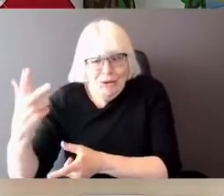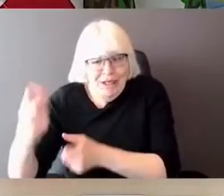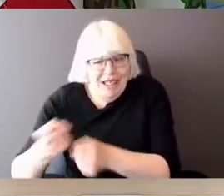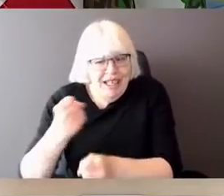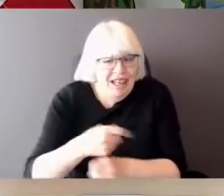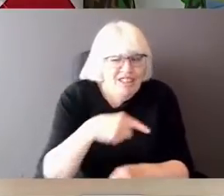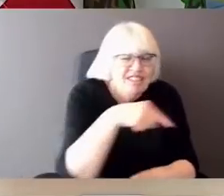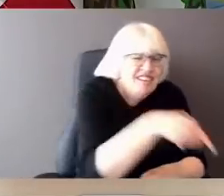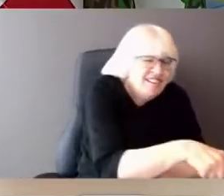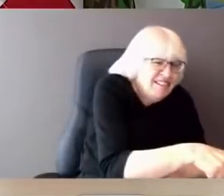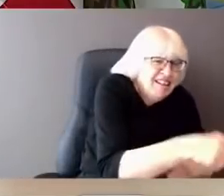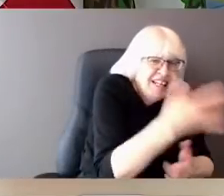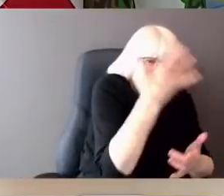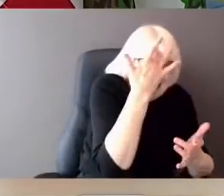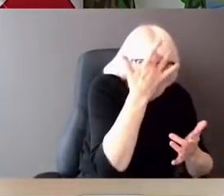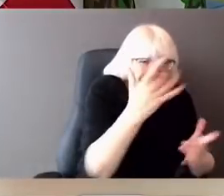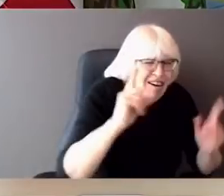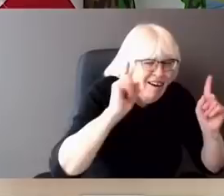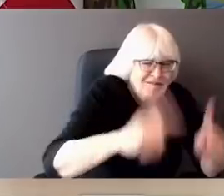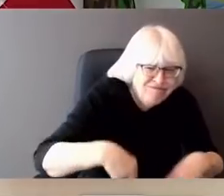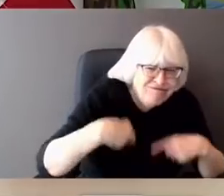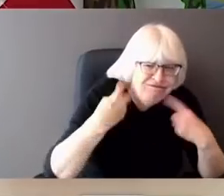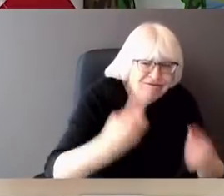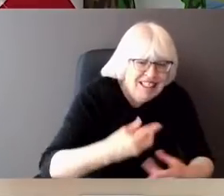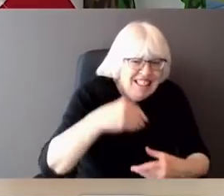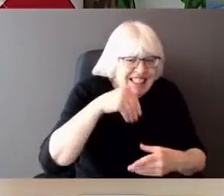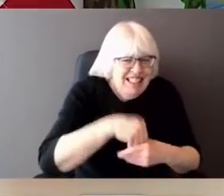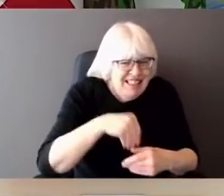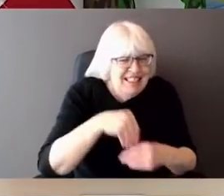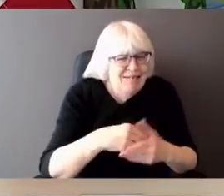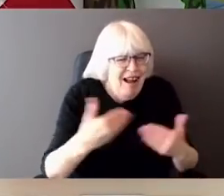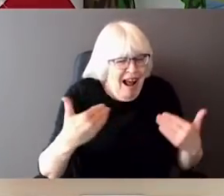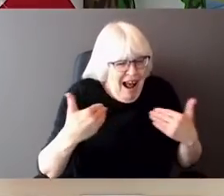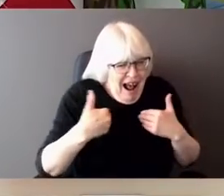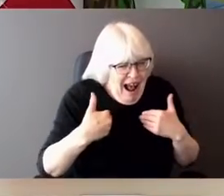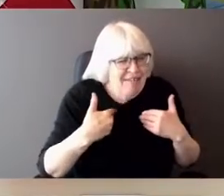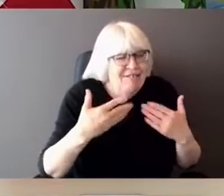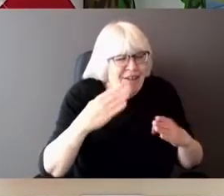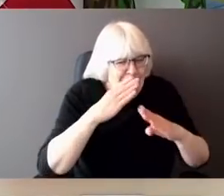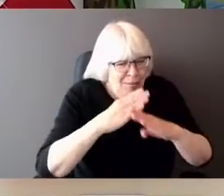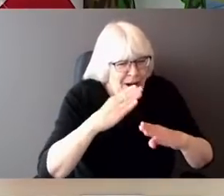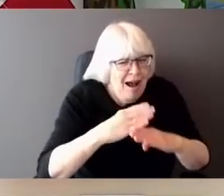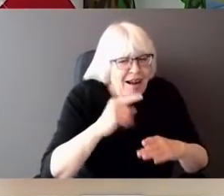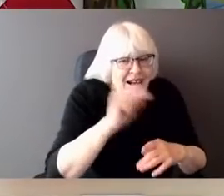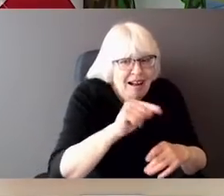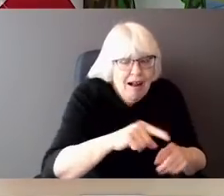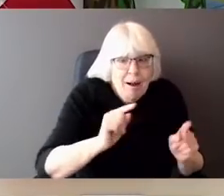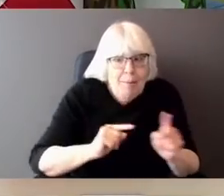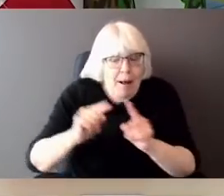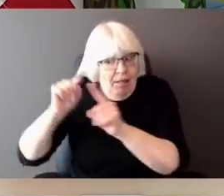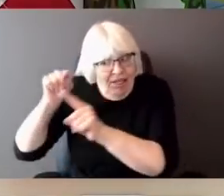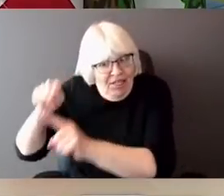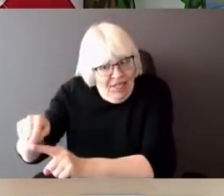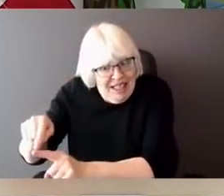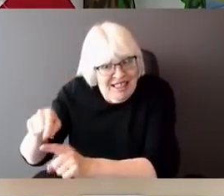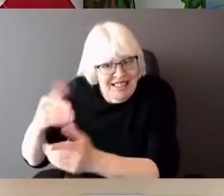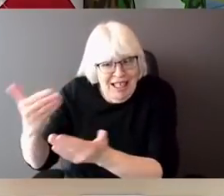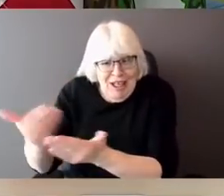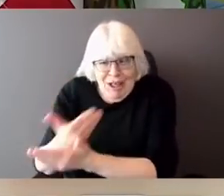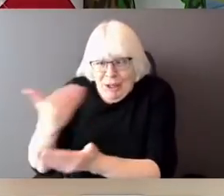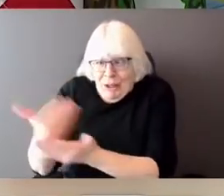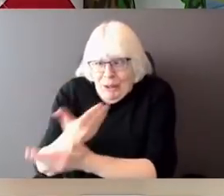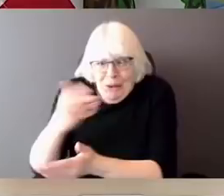COVID-19 or previous strains of COVID-19. And that's why if we can